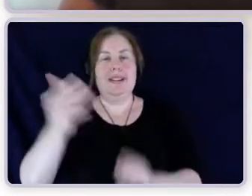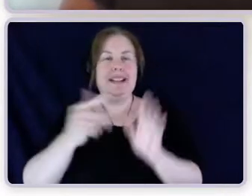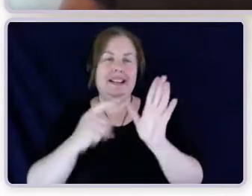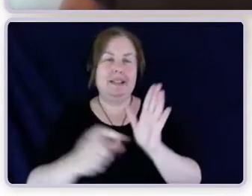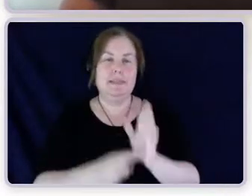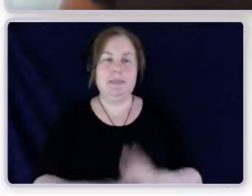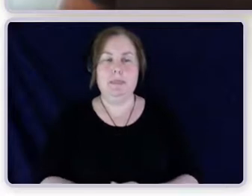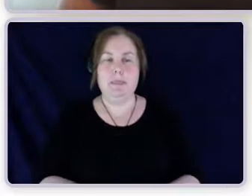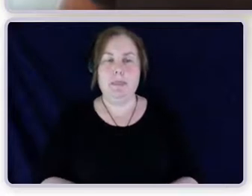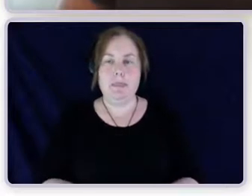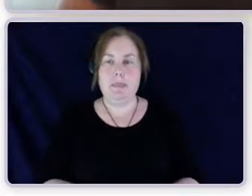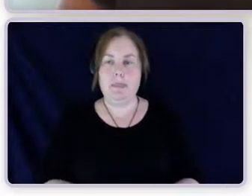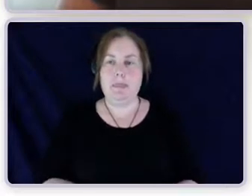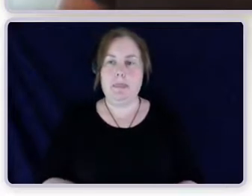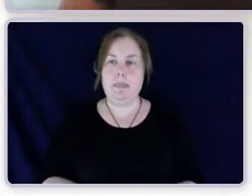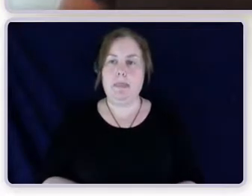Next one.